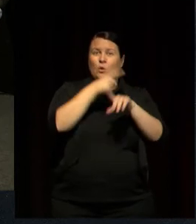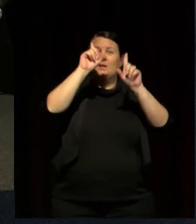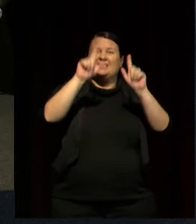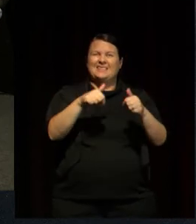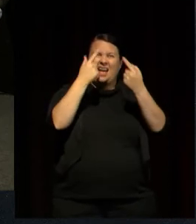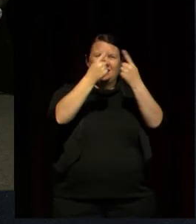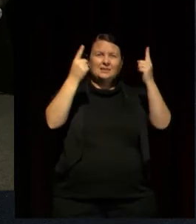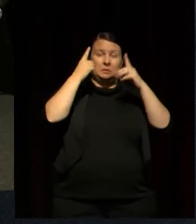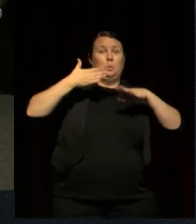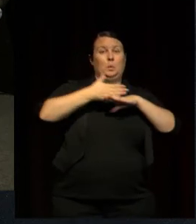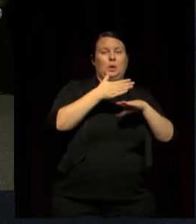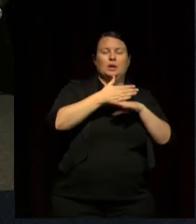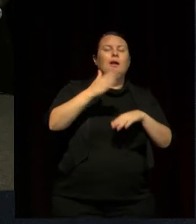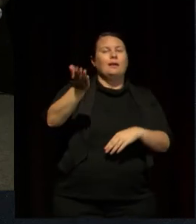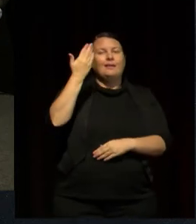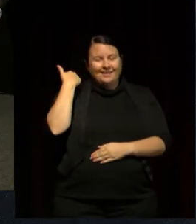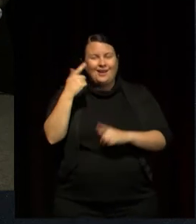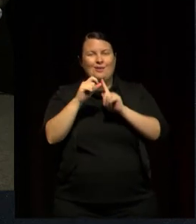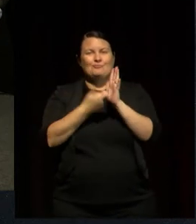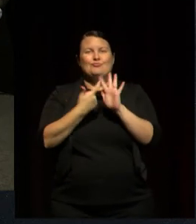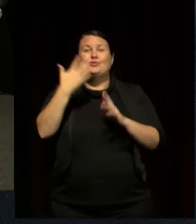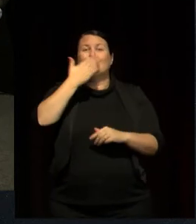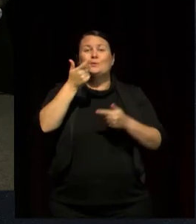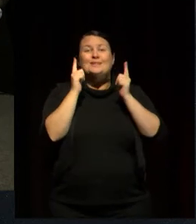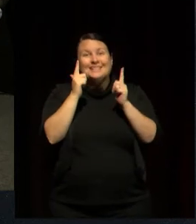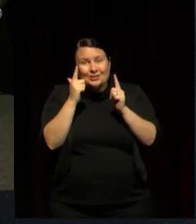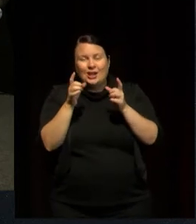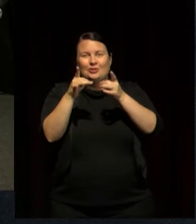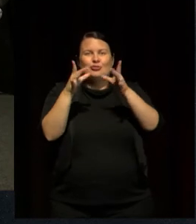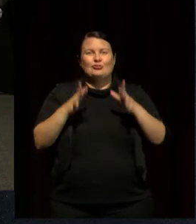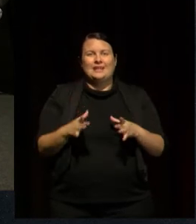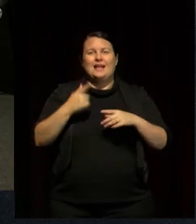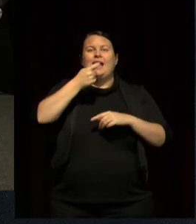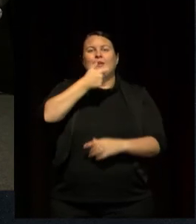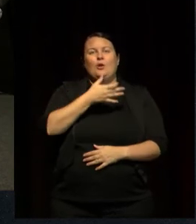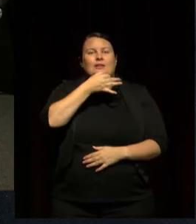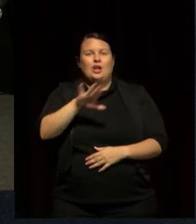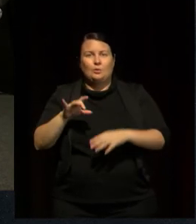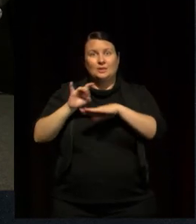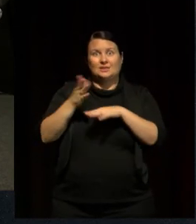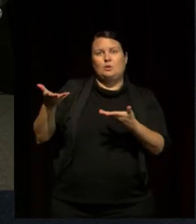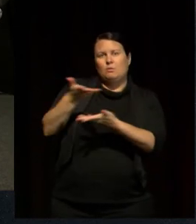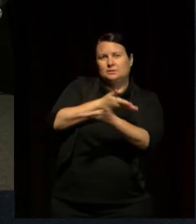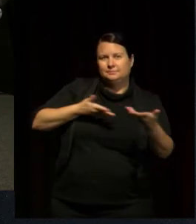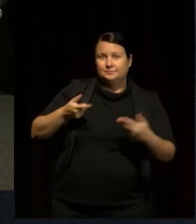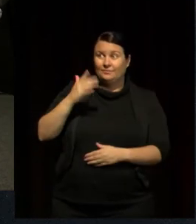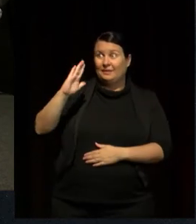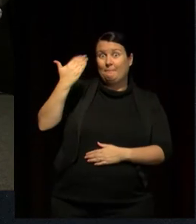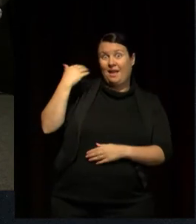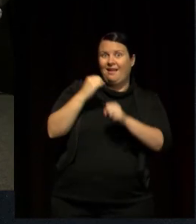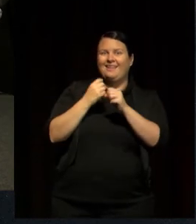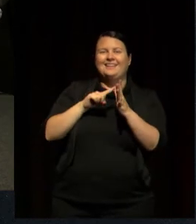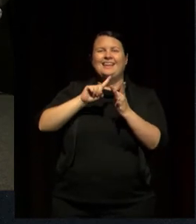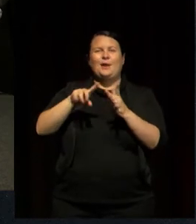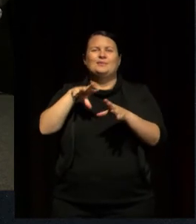more than 20 years as a preschool teacher, director, and early childhood consultant. Gay has just co-hosted an